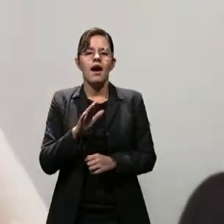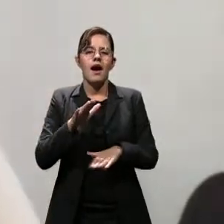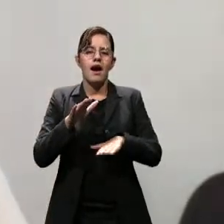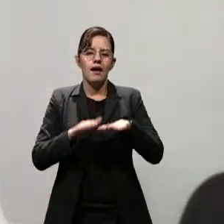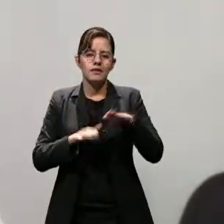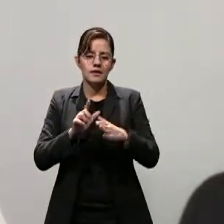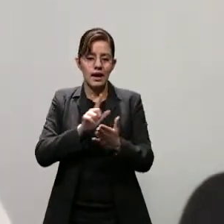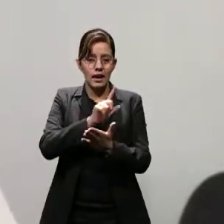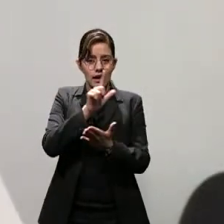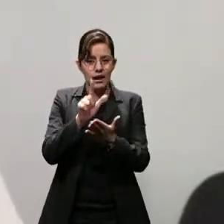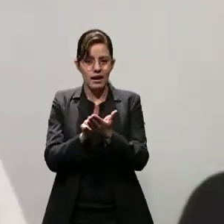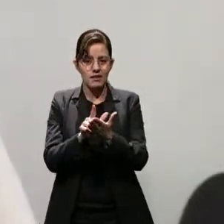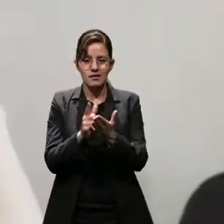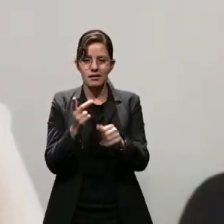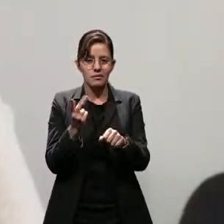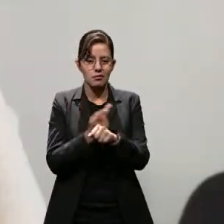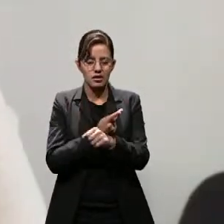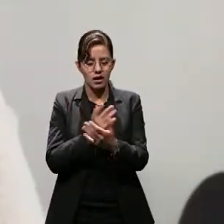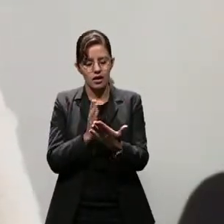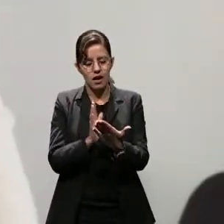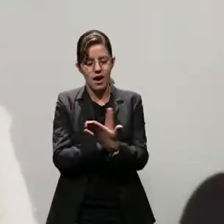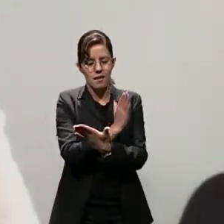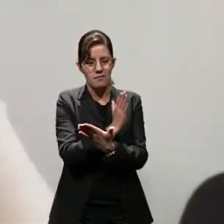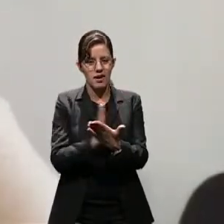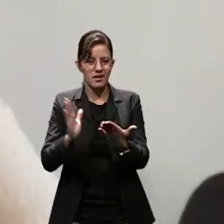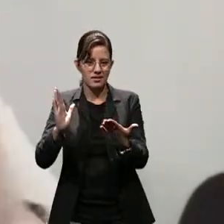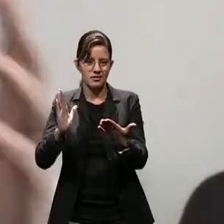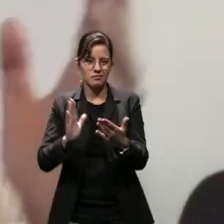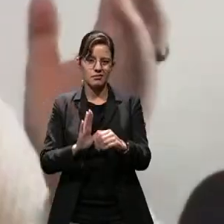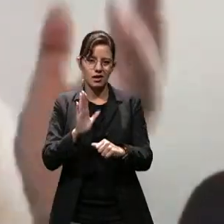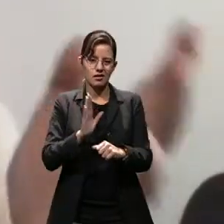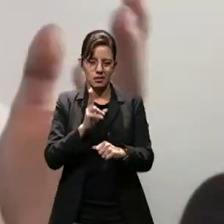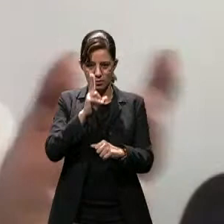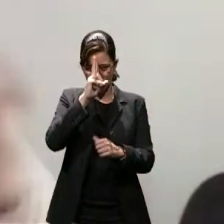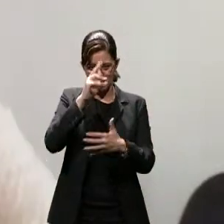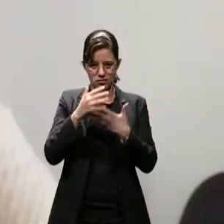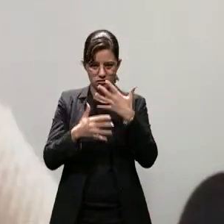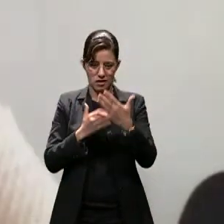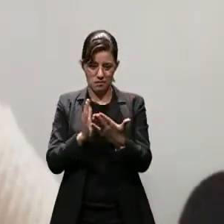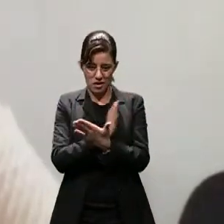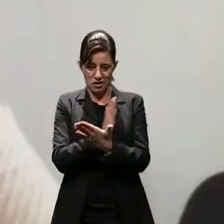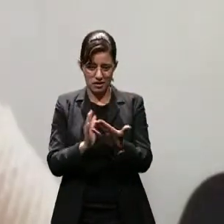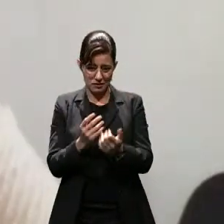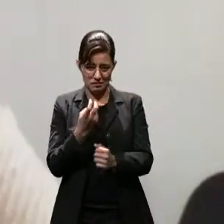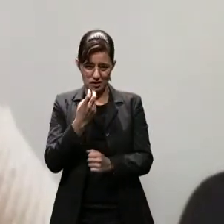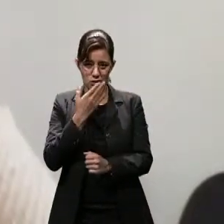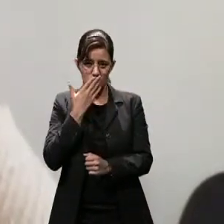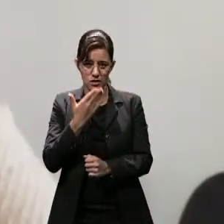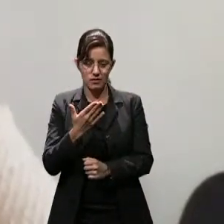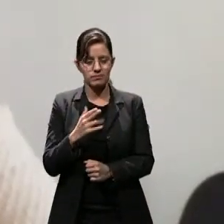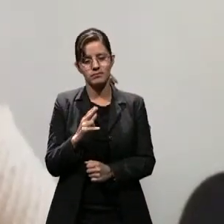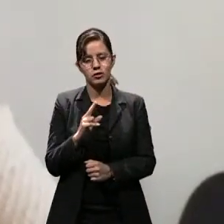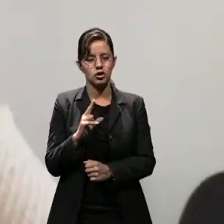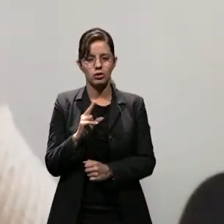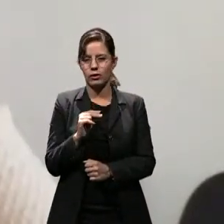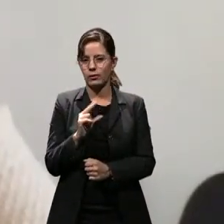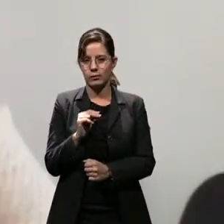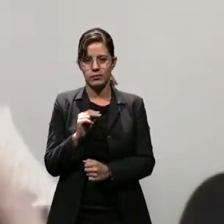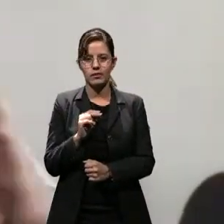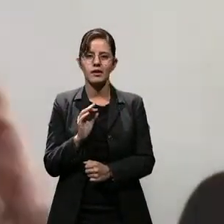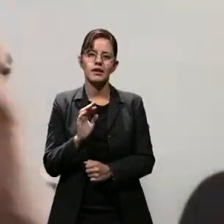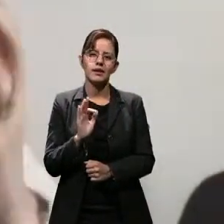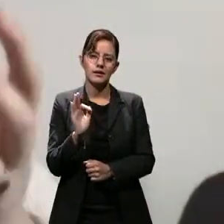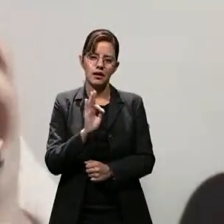violence that happens with the legislations that are addressing specific types, maybe that's not the most